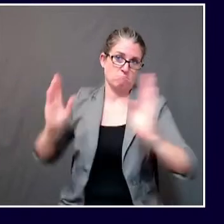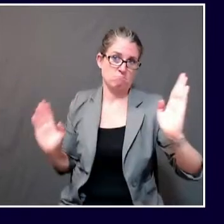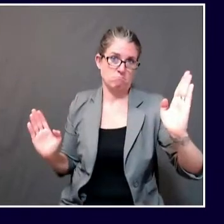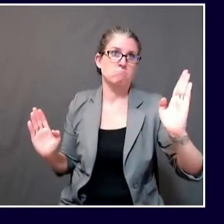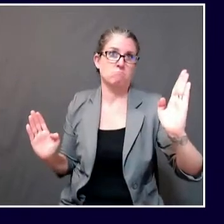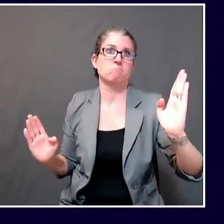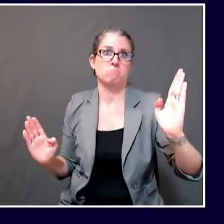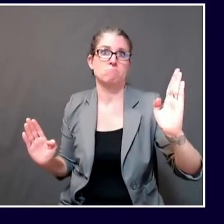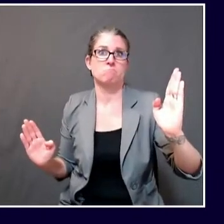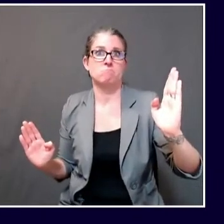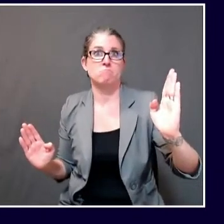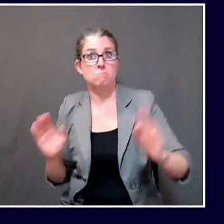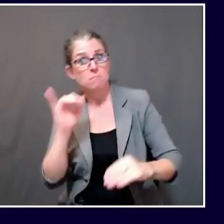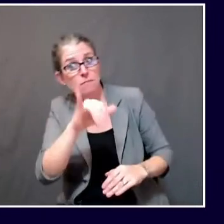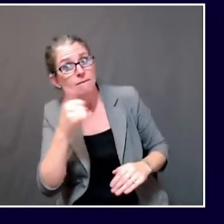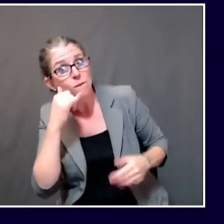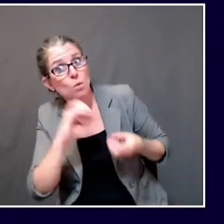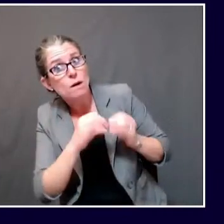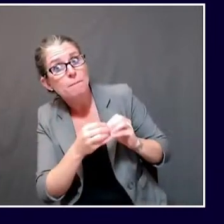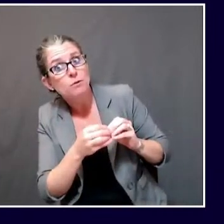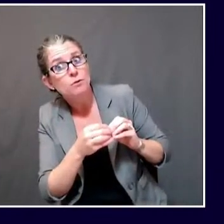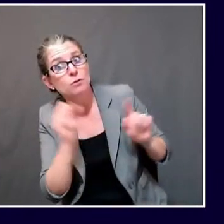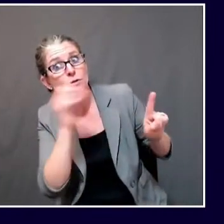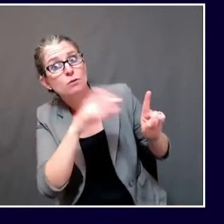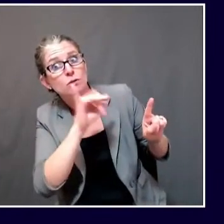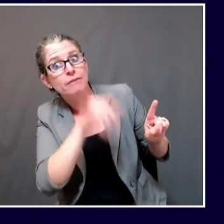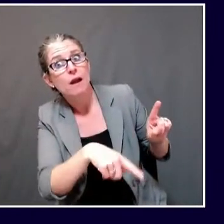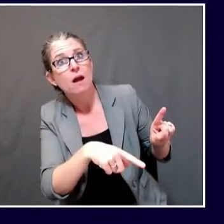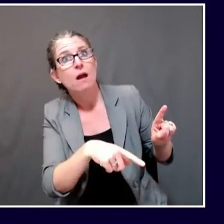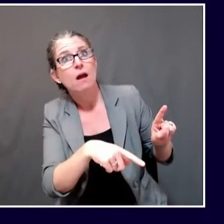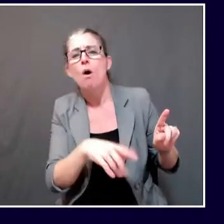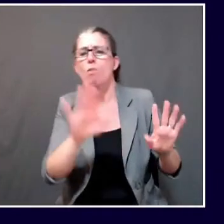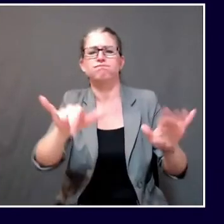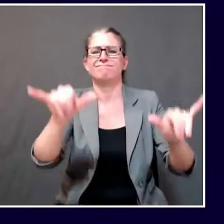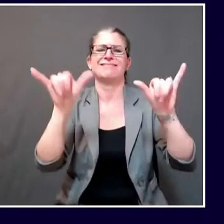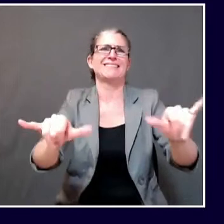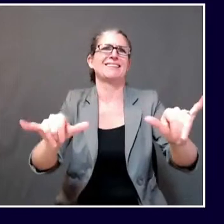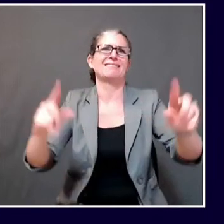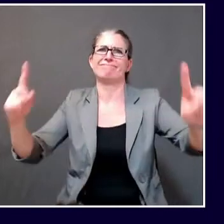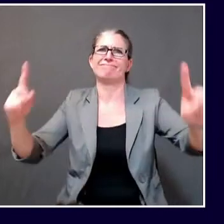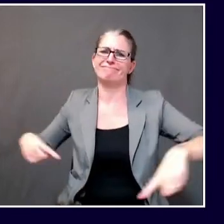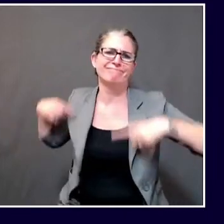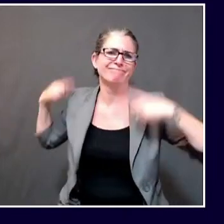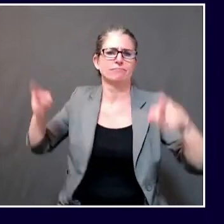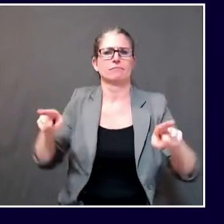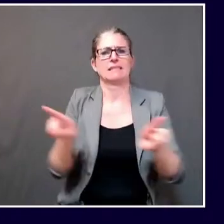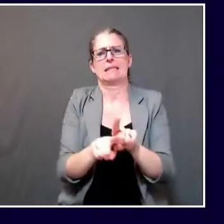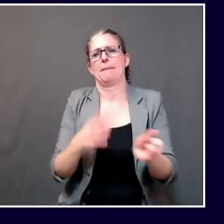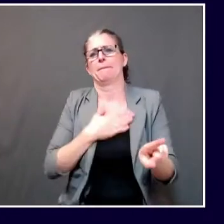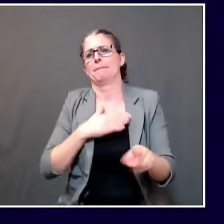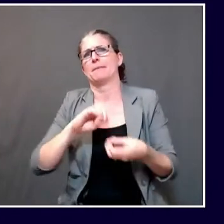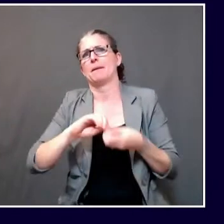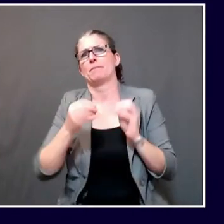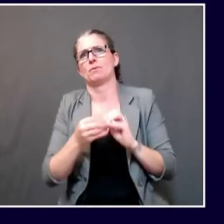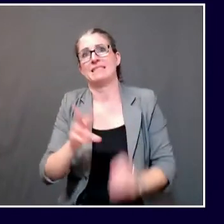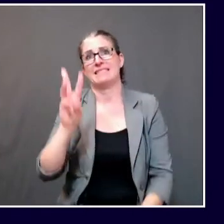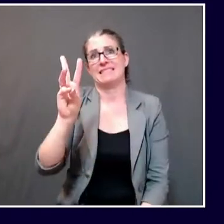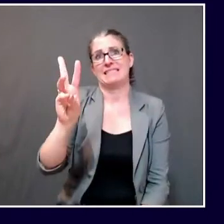earlier? That's actually our number, our direct line. The number for the elections division is